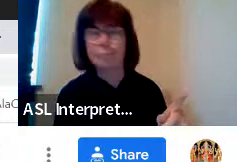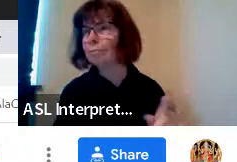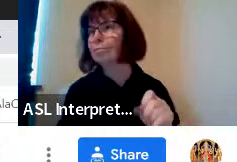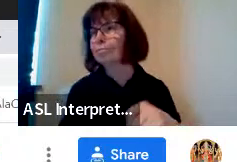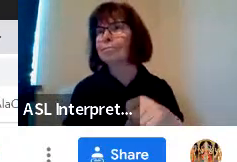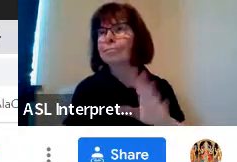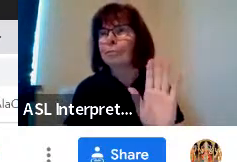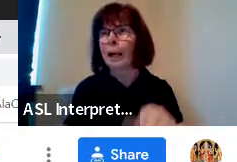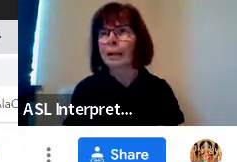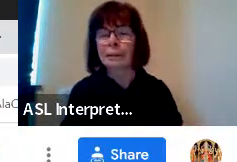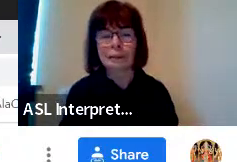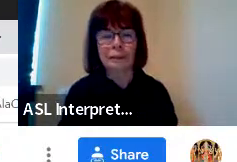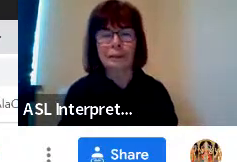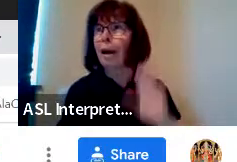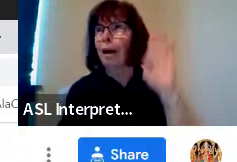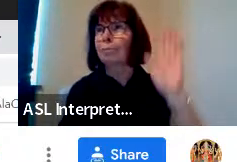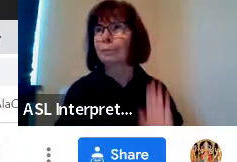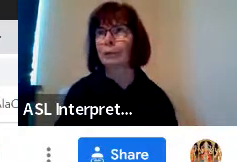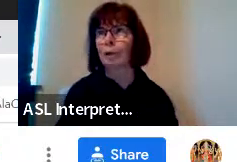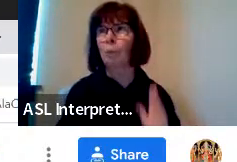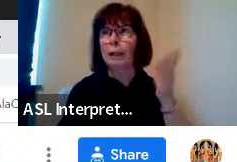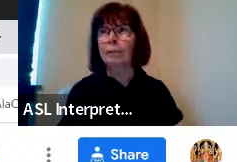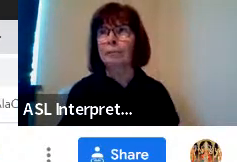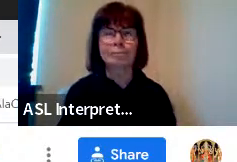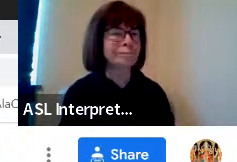Yes. I'll put it back. Okay.